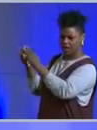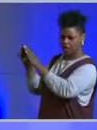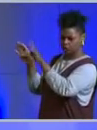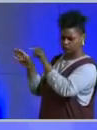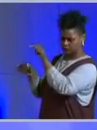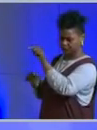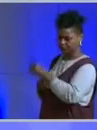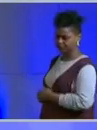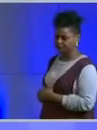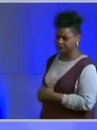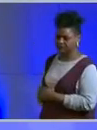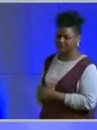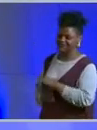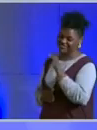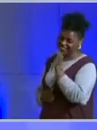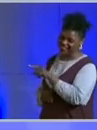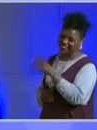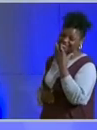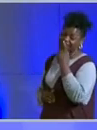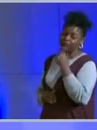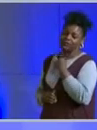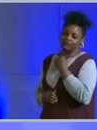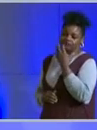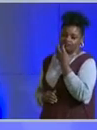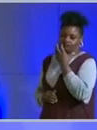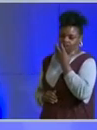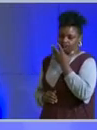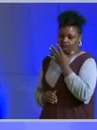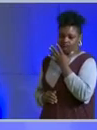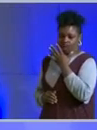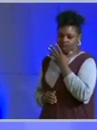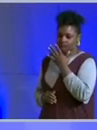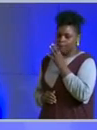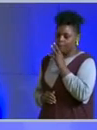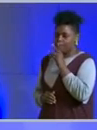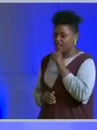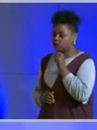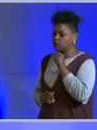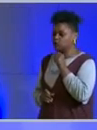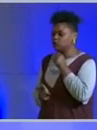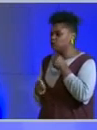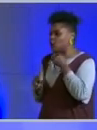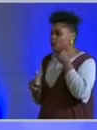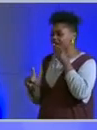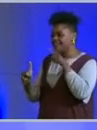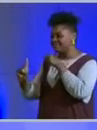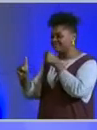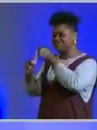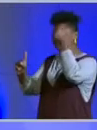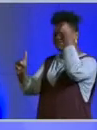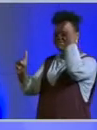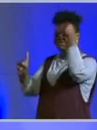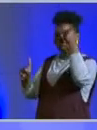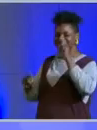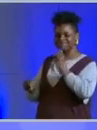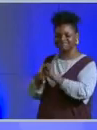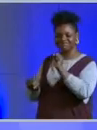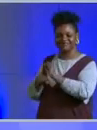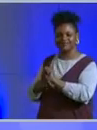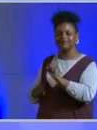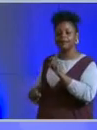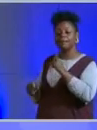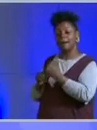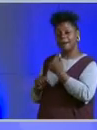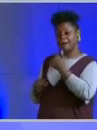that was a particularly important milestone for us, and I think something that's emblematic of the commitment that the mayor and the